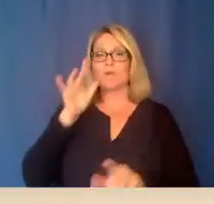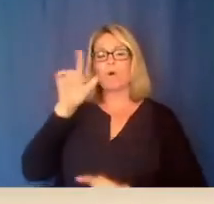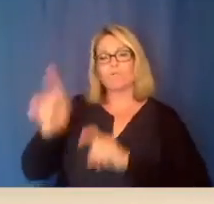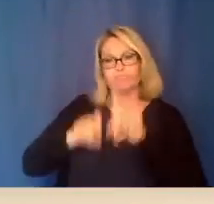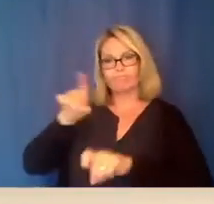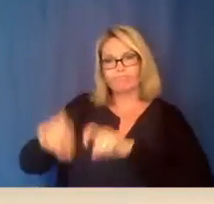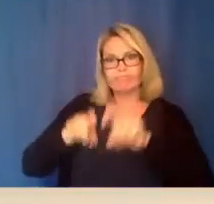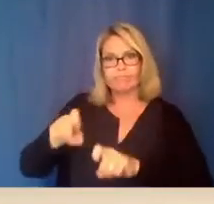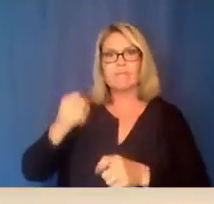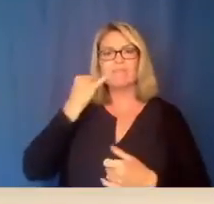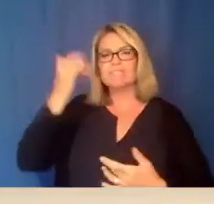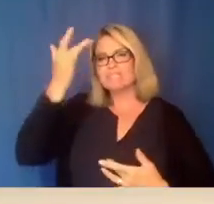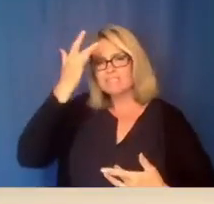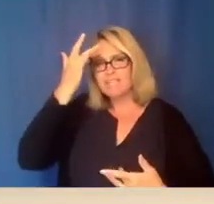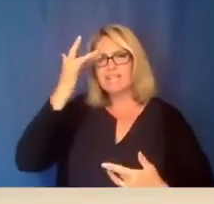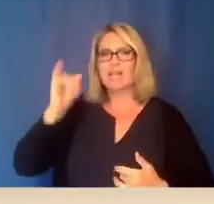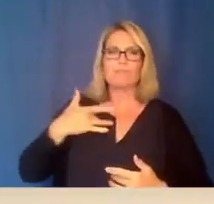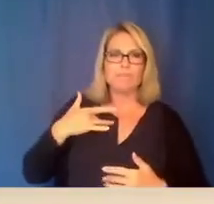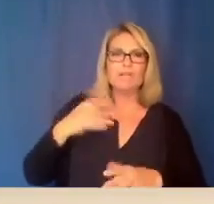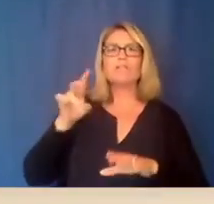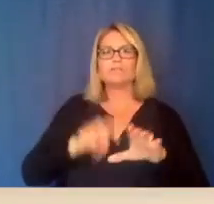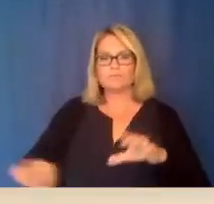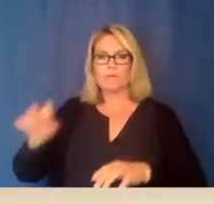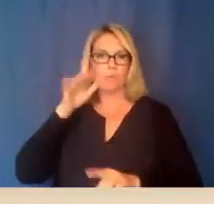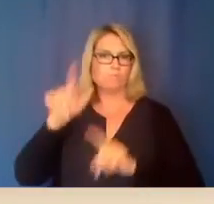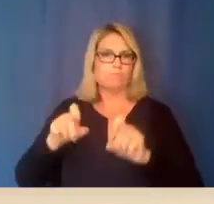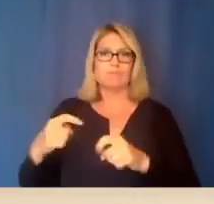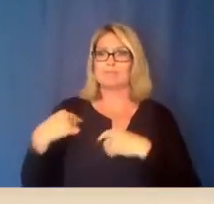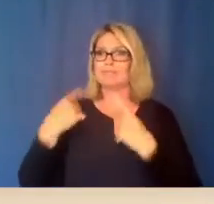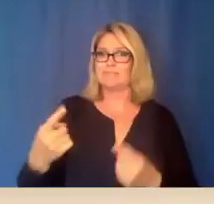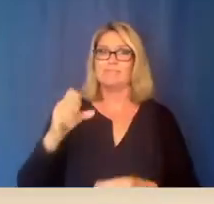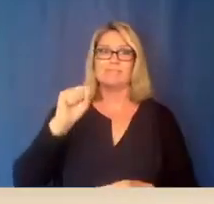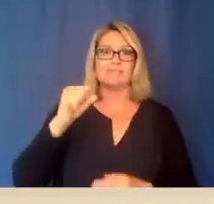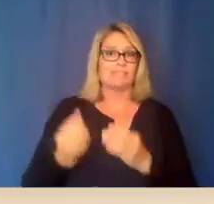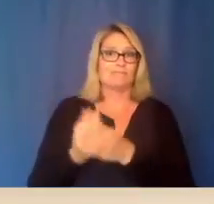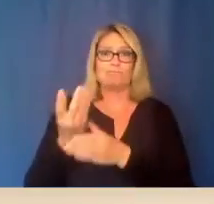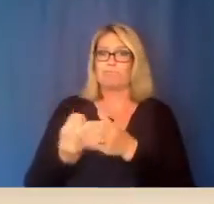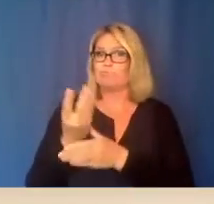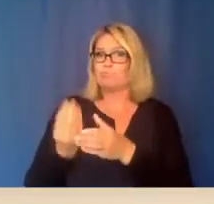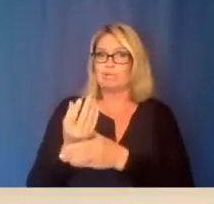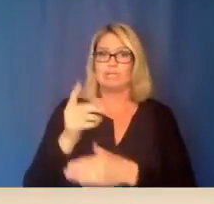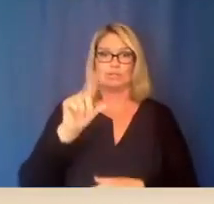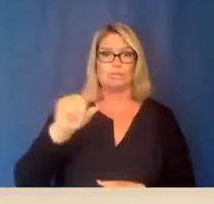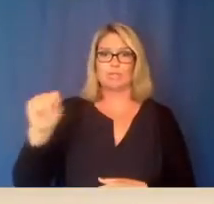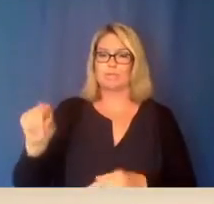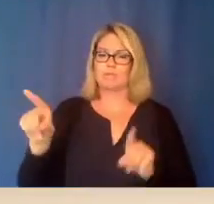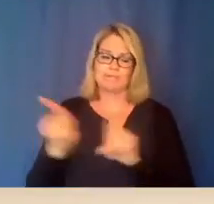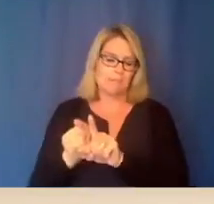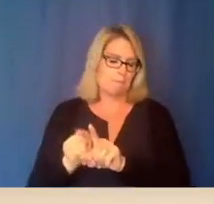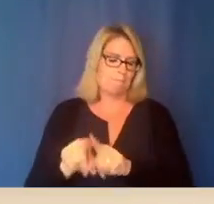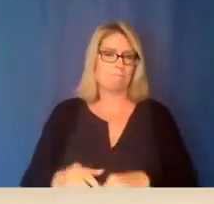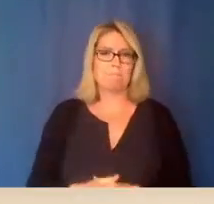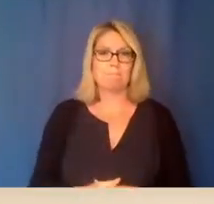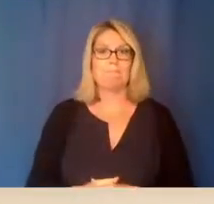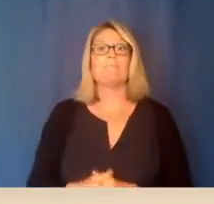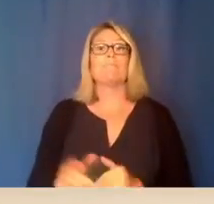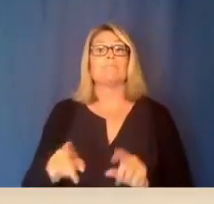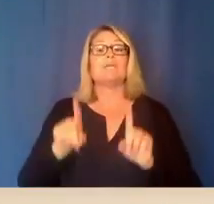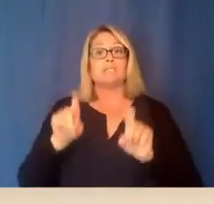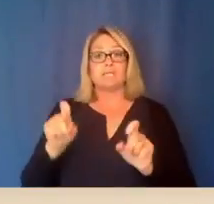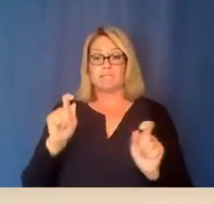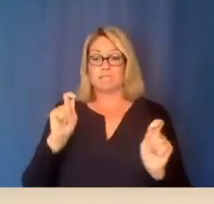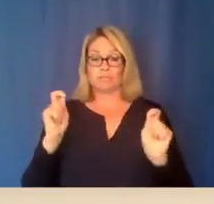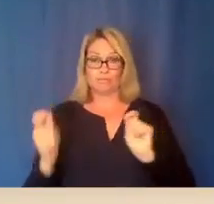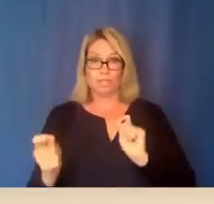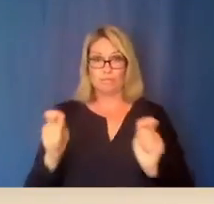points of entry, as they have been since spring of 2020. While our testing strategy is being modified, we